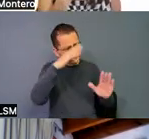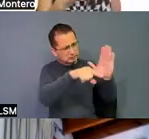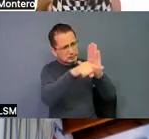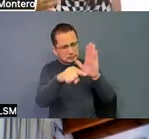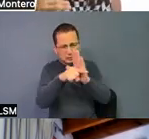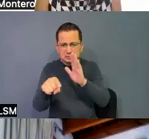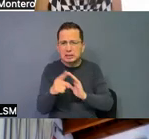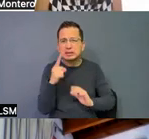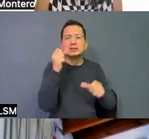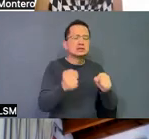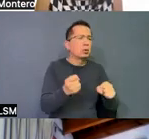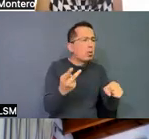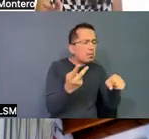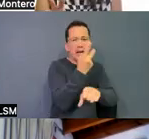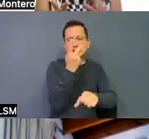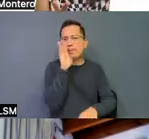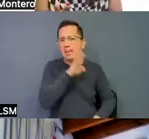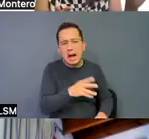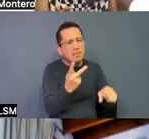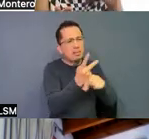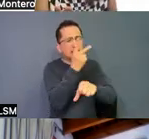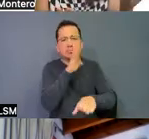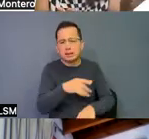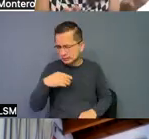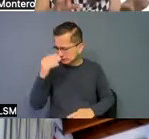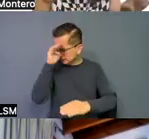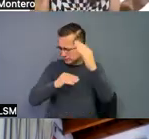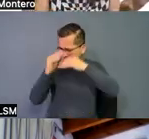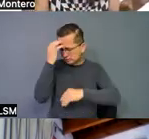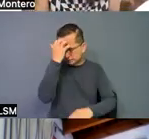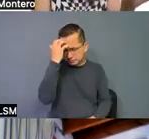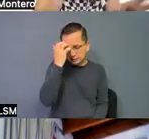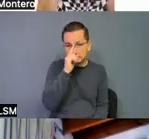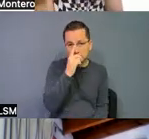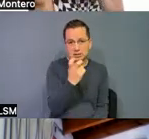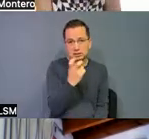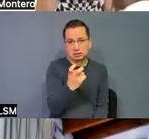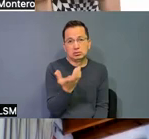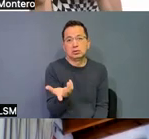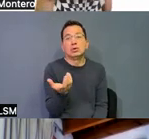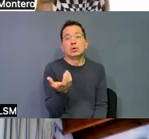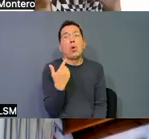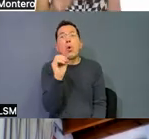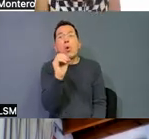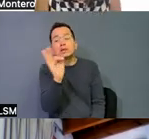happening nonstop. There might be, on the other hand, instead of the intrusions, avoidance, or they can go